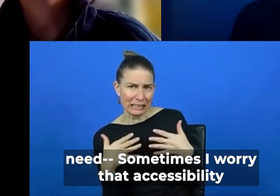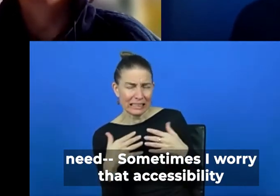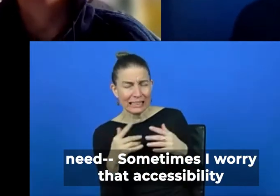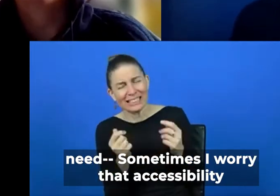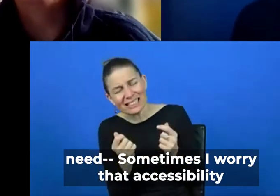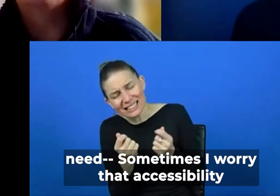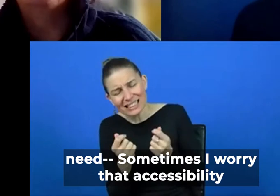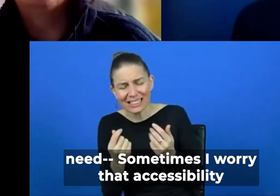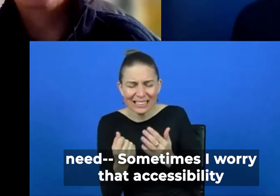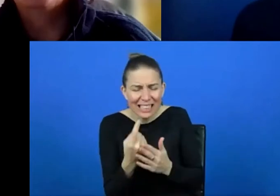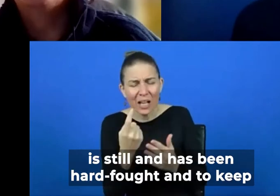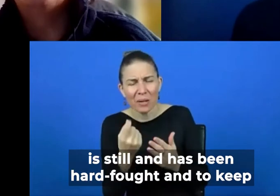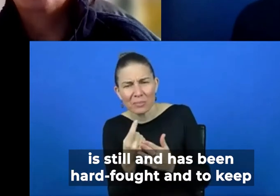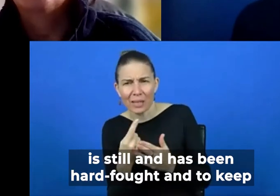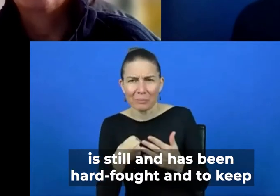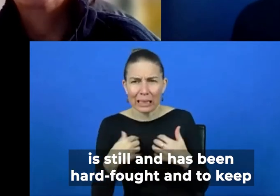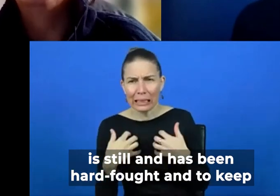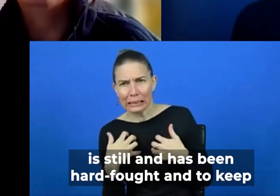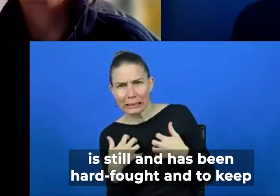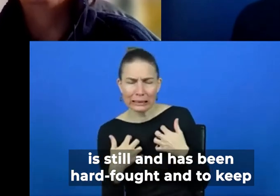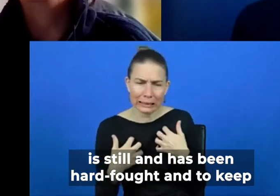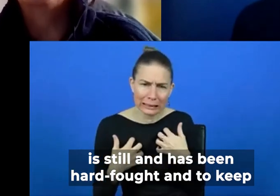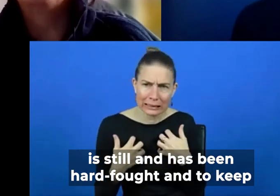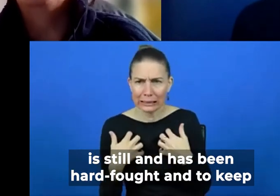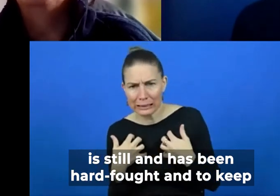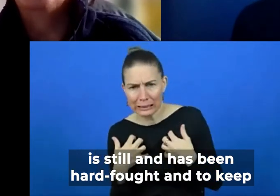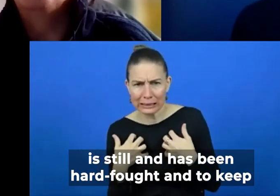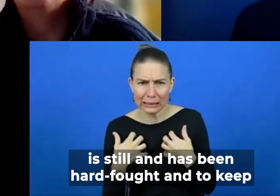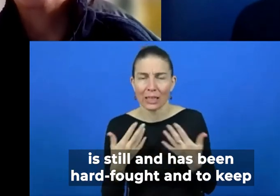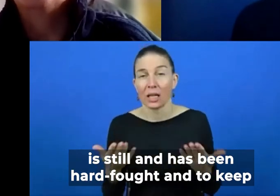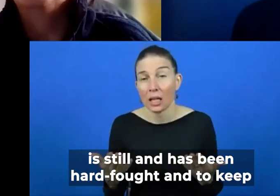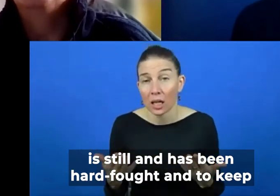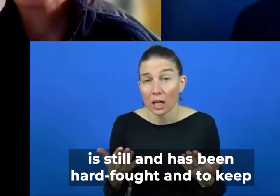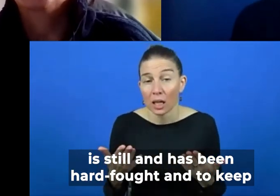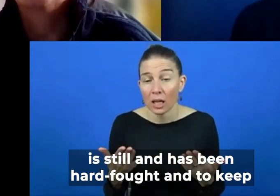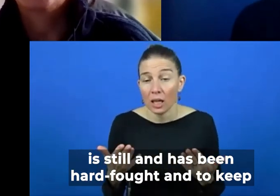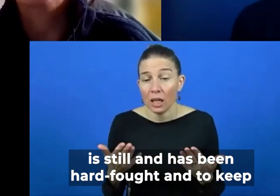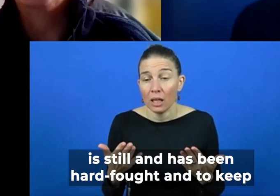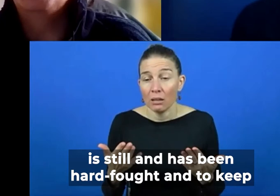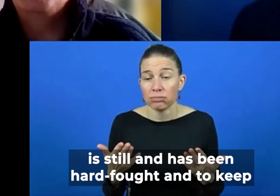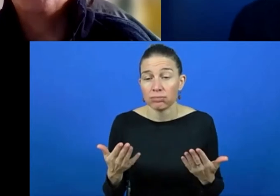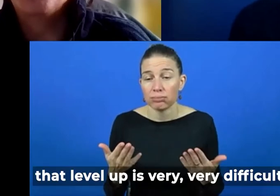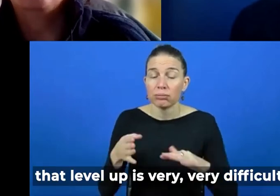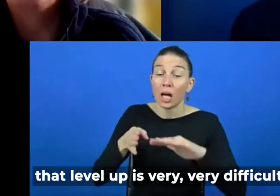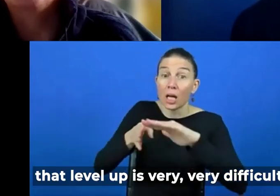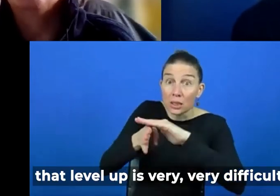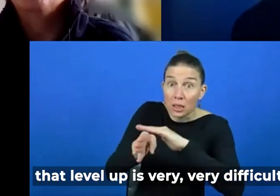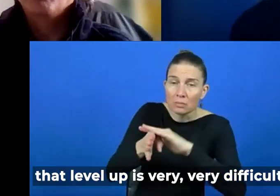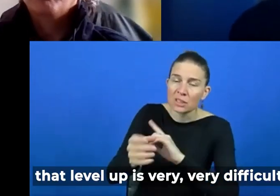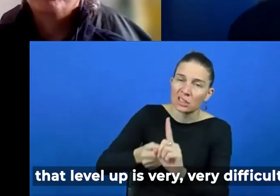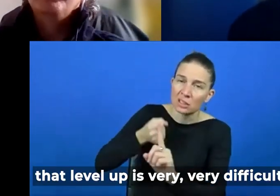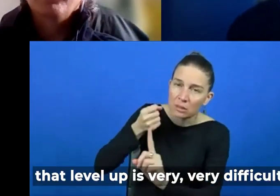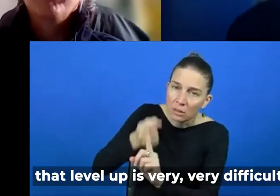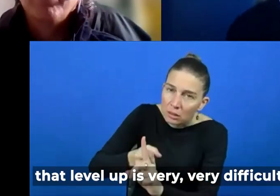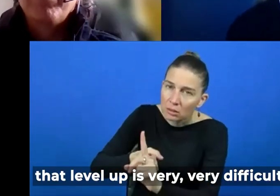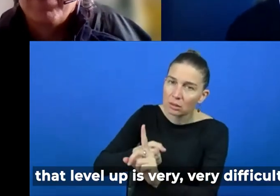that accessibility is still and has been hard fought. You know, and to keep that level